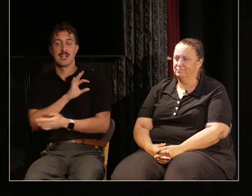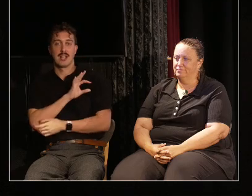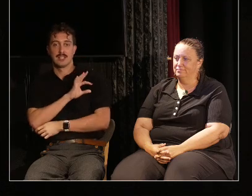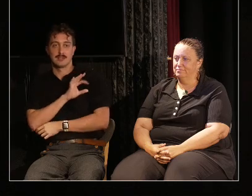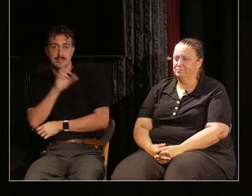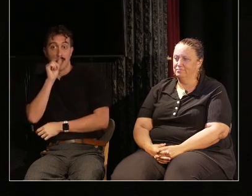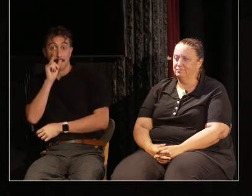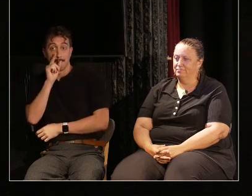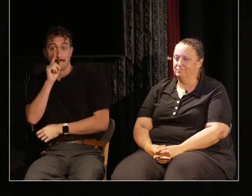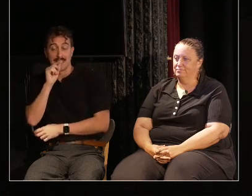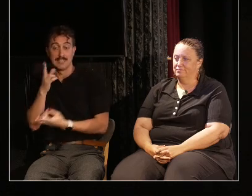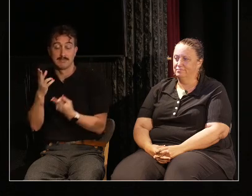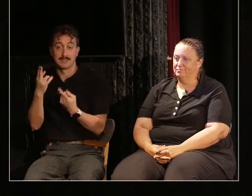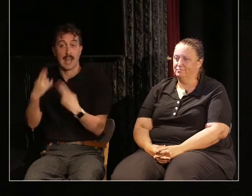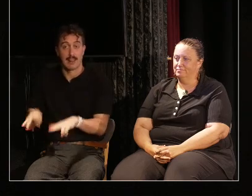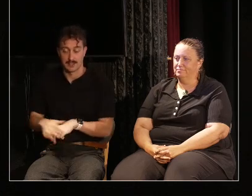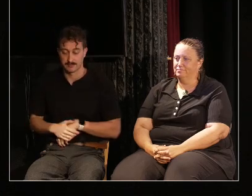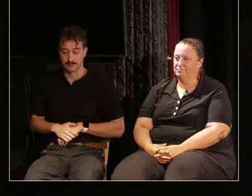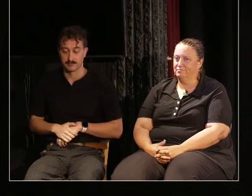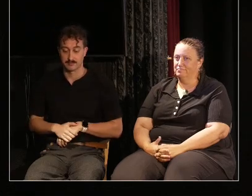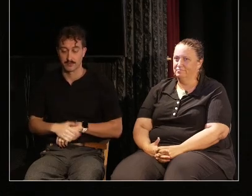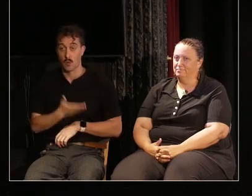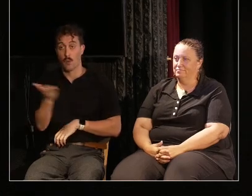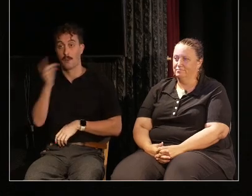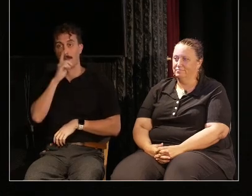HIV understands that. HIV stigma